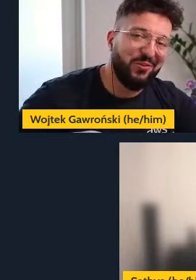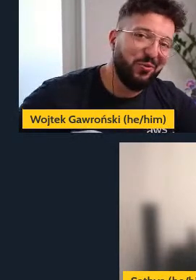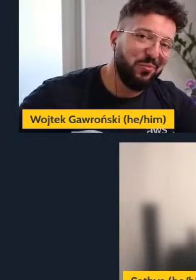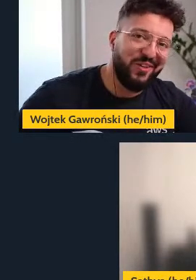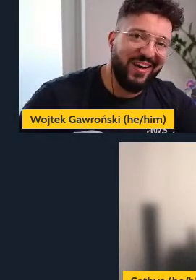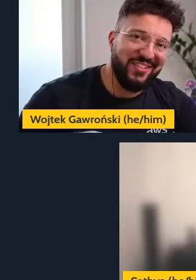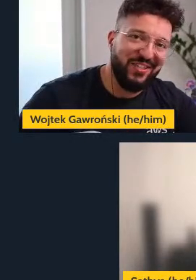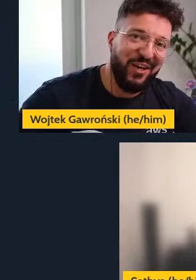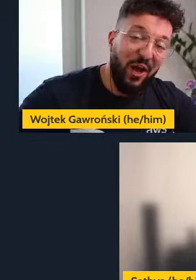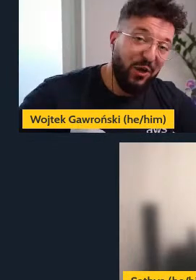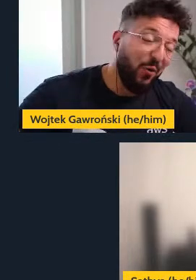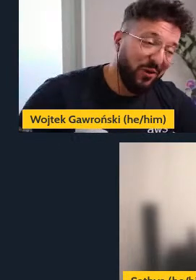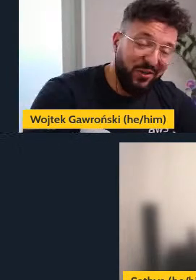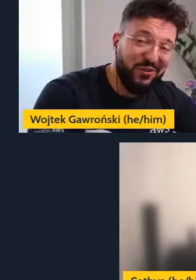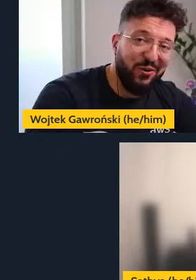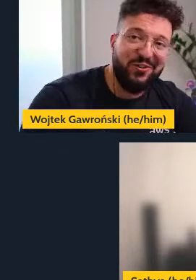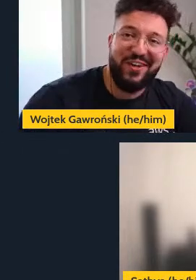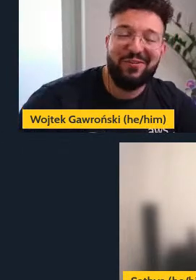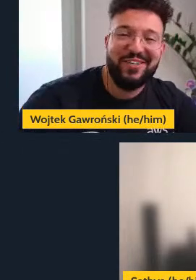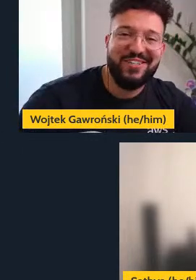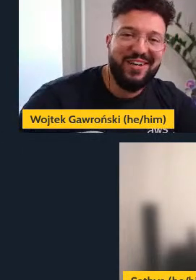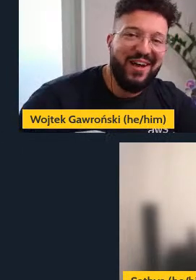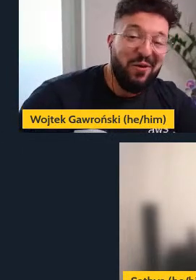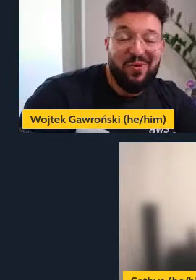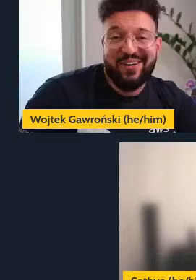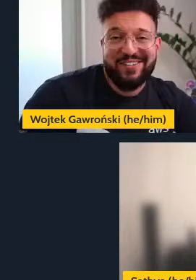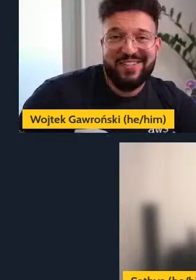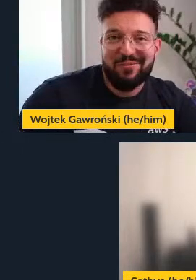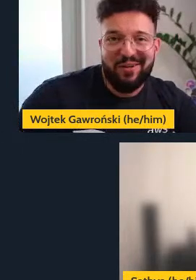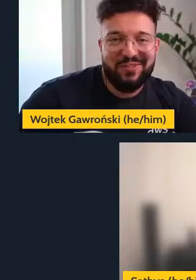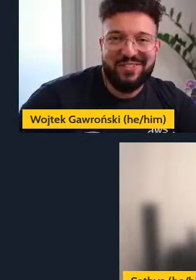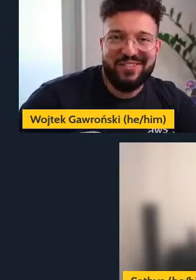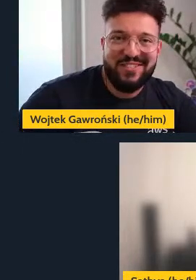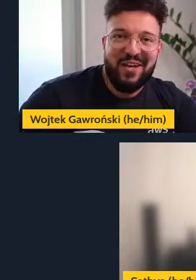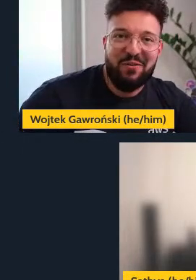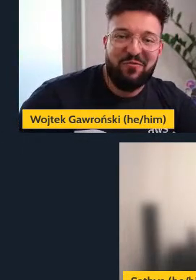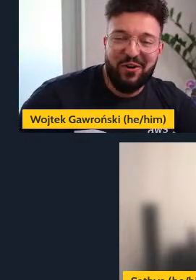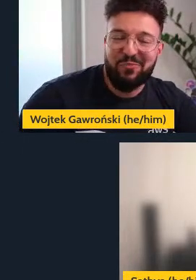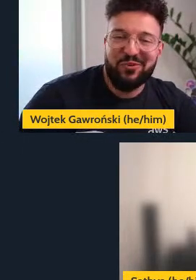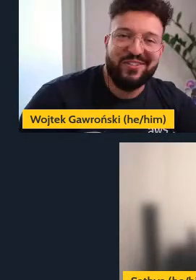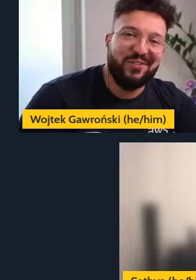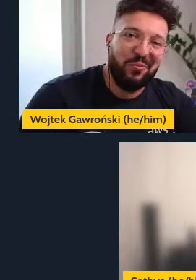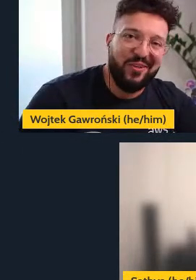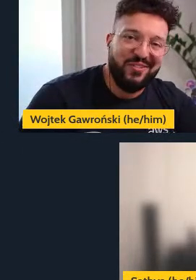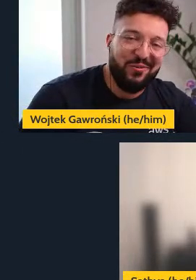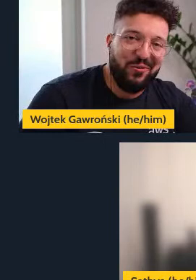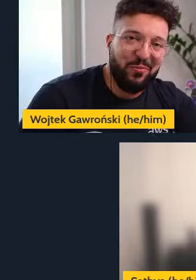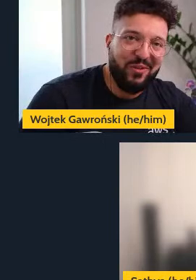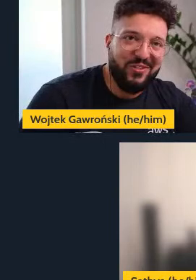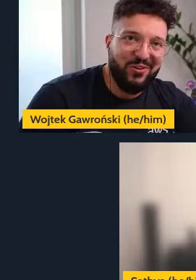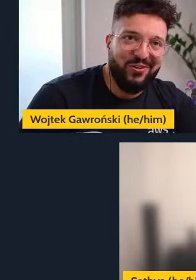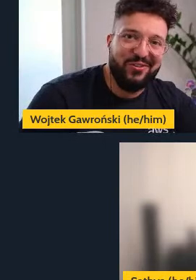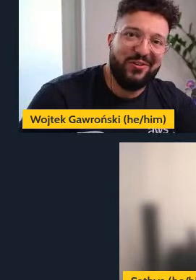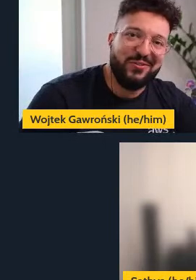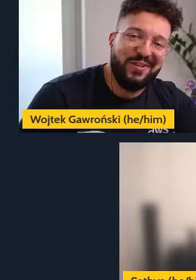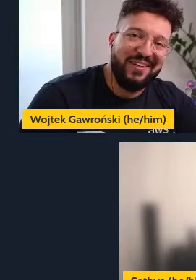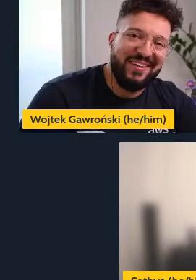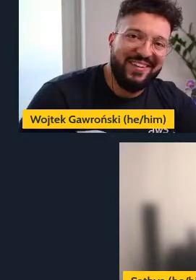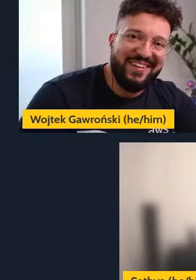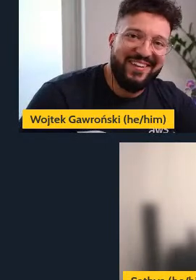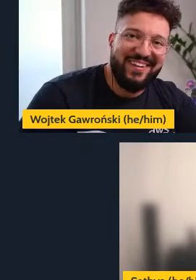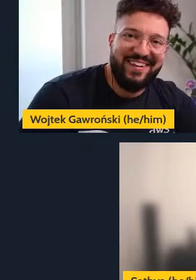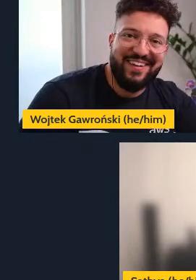means that you will be actually going in the other direction. But at the same time, this is a very important topic. So please join up